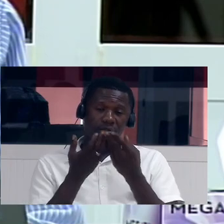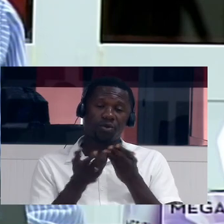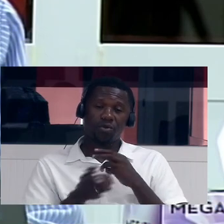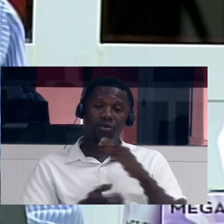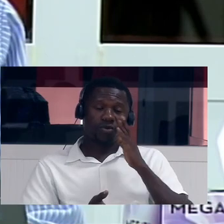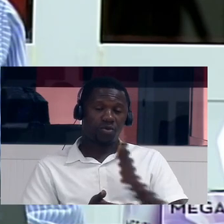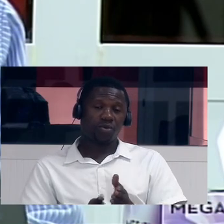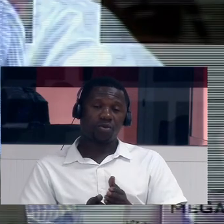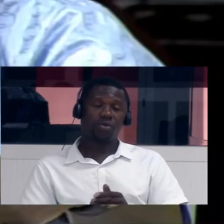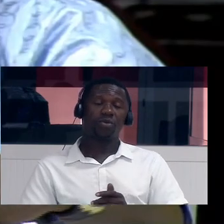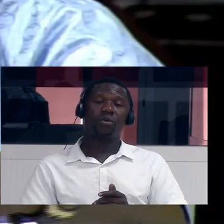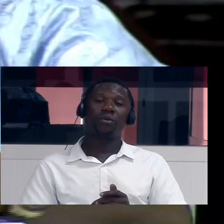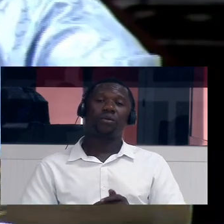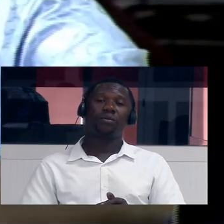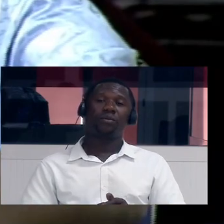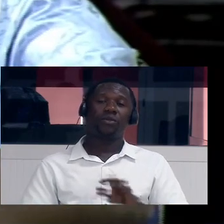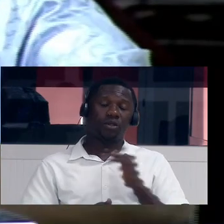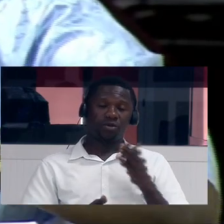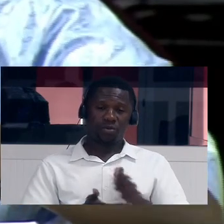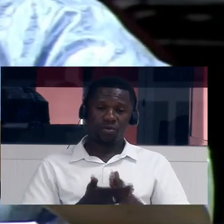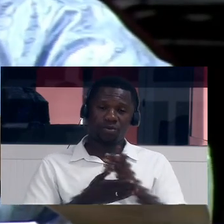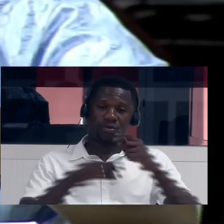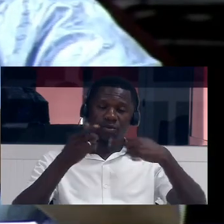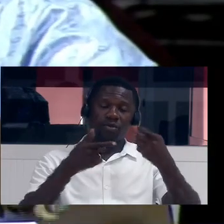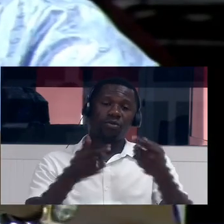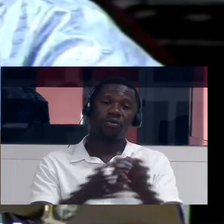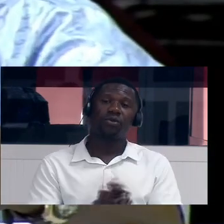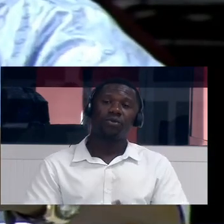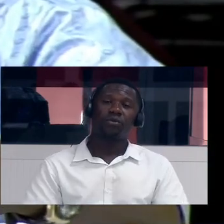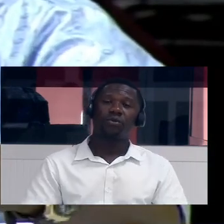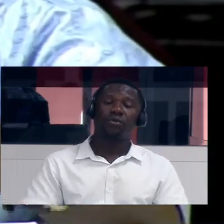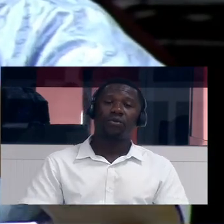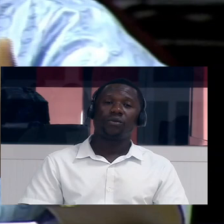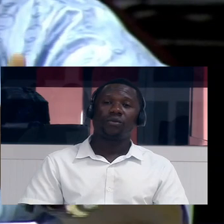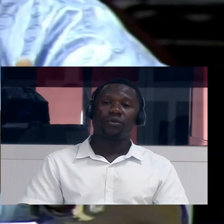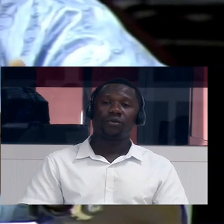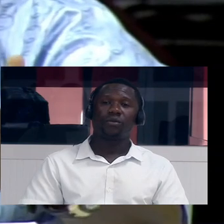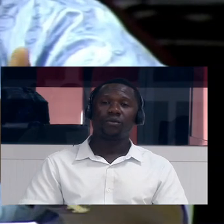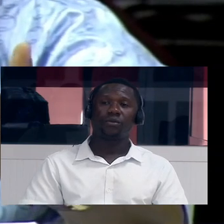let us proceed. Let us proceed. So